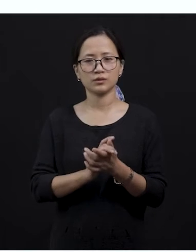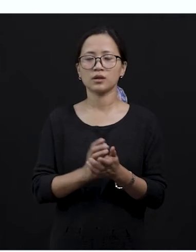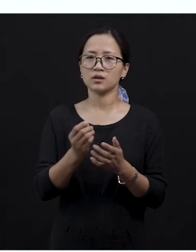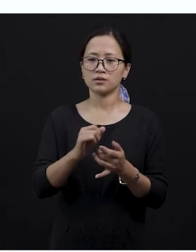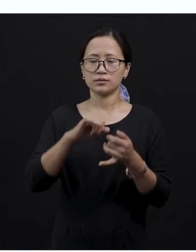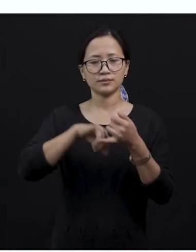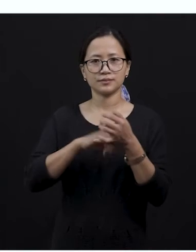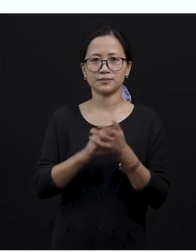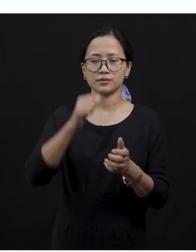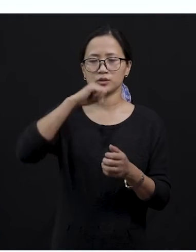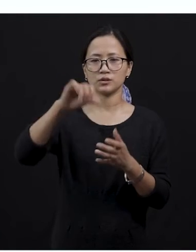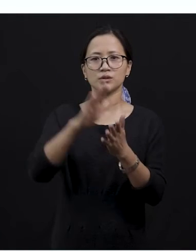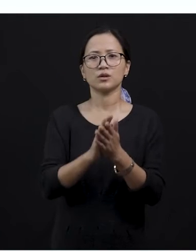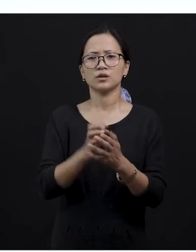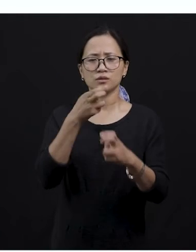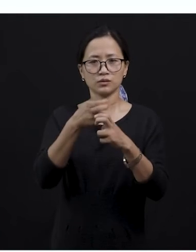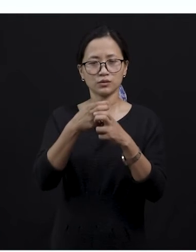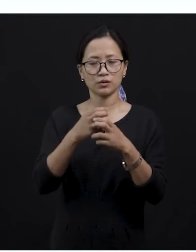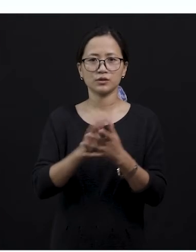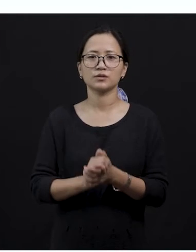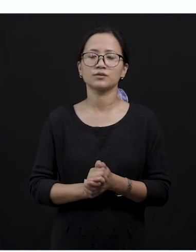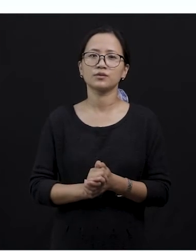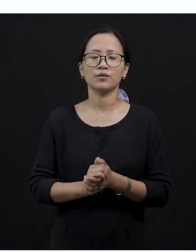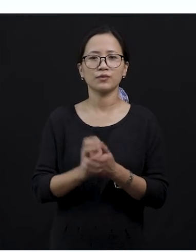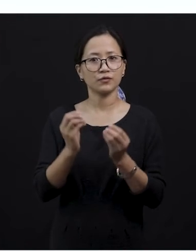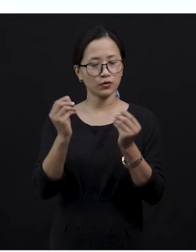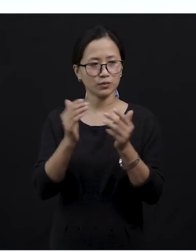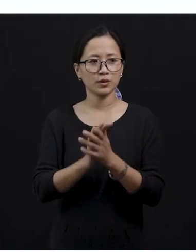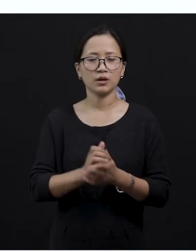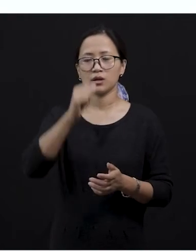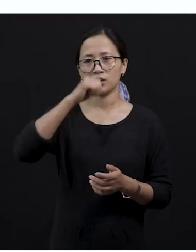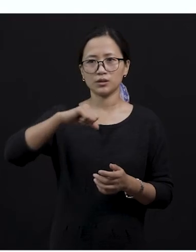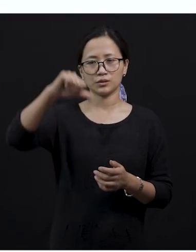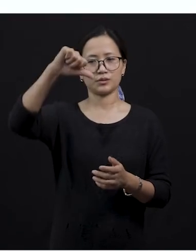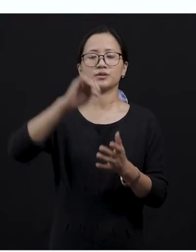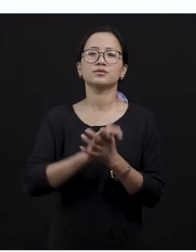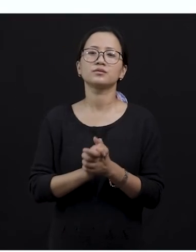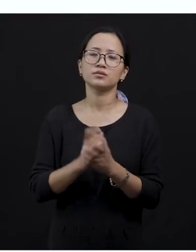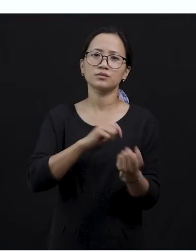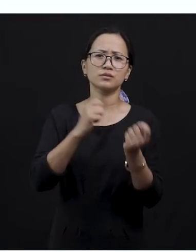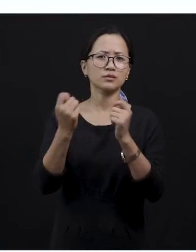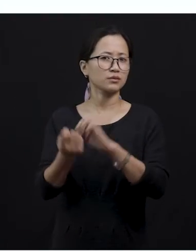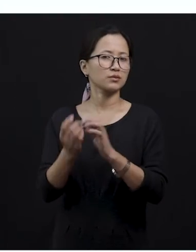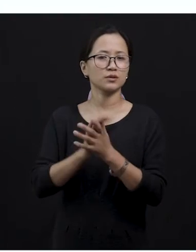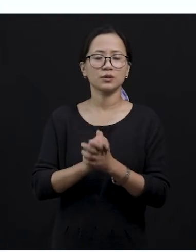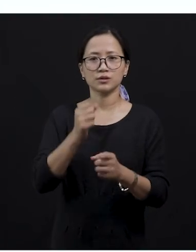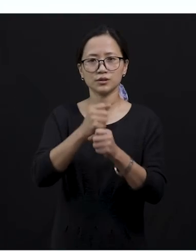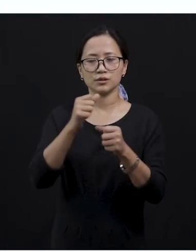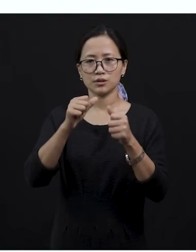form, liquid, and gas. Solid on heating turns to liquid. Liquid on heating turns to